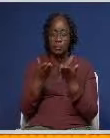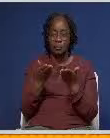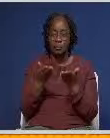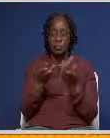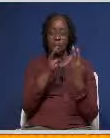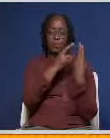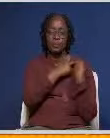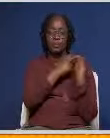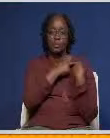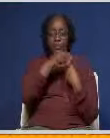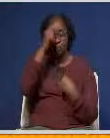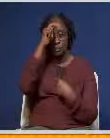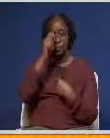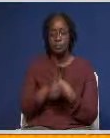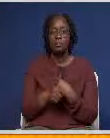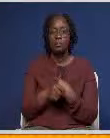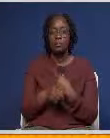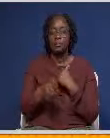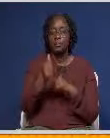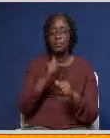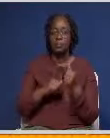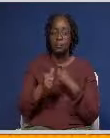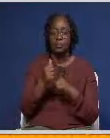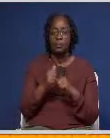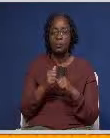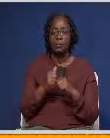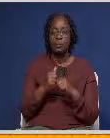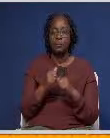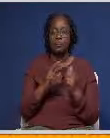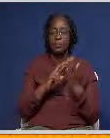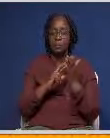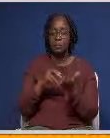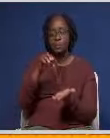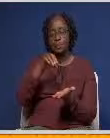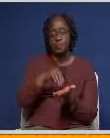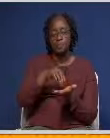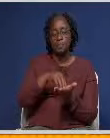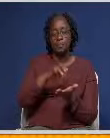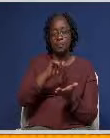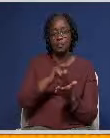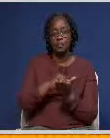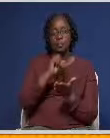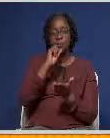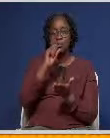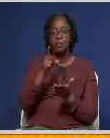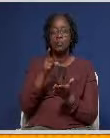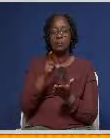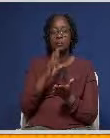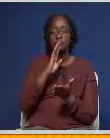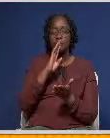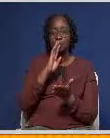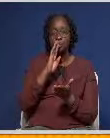to account, Mr. Speaker, for their decisions and actions. To refer matters that should not